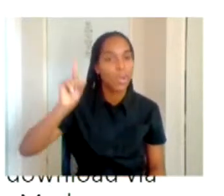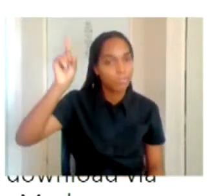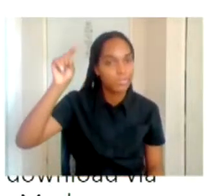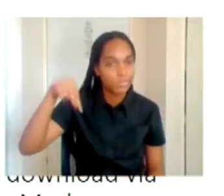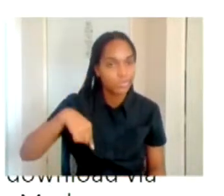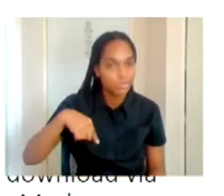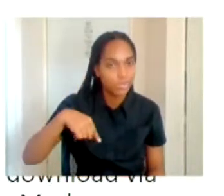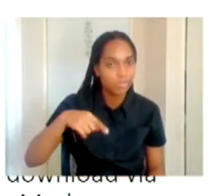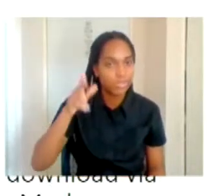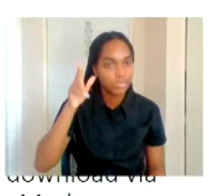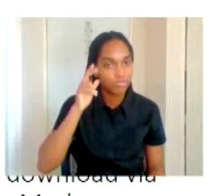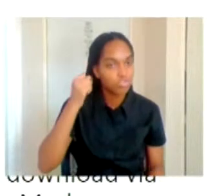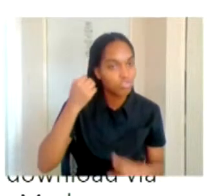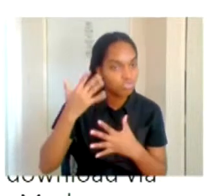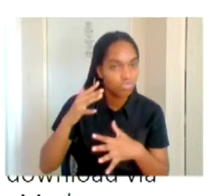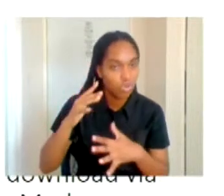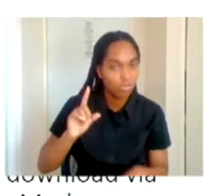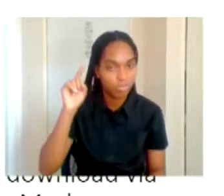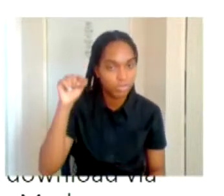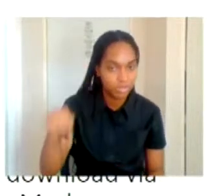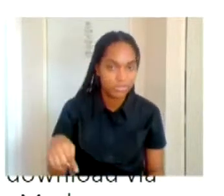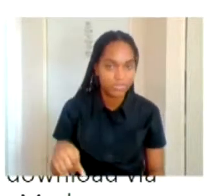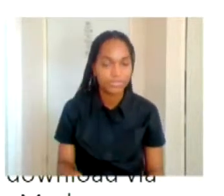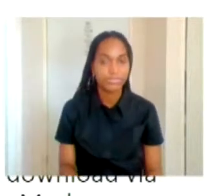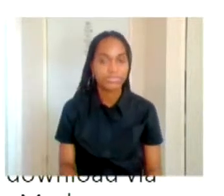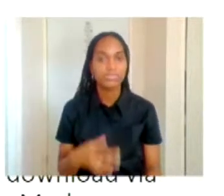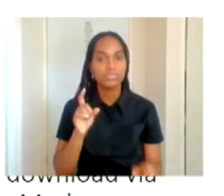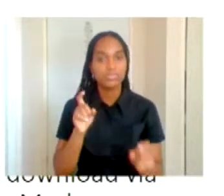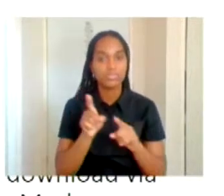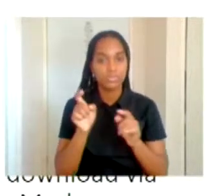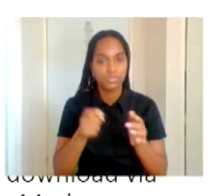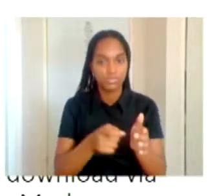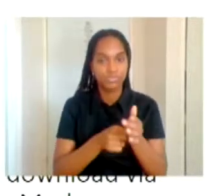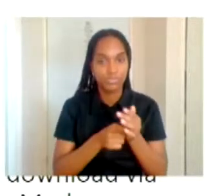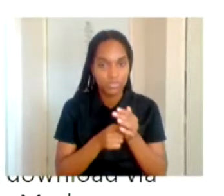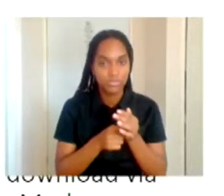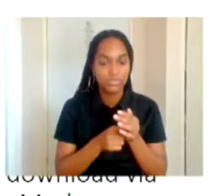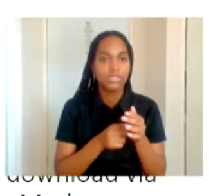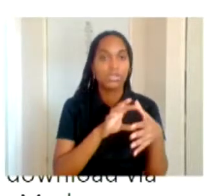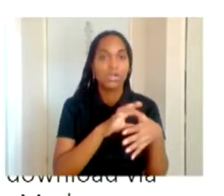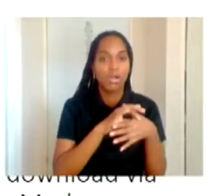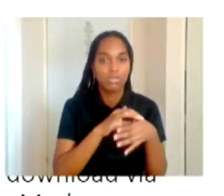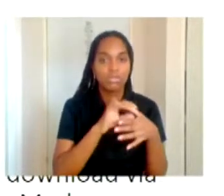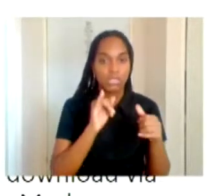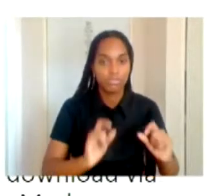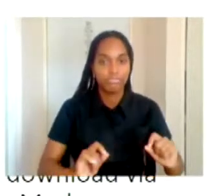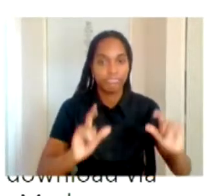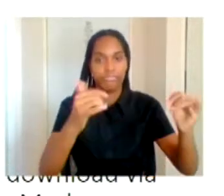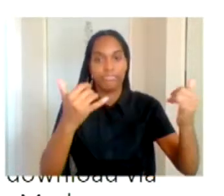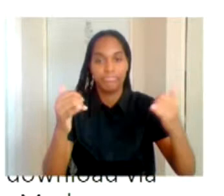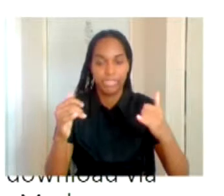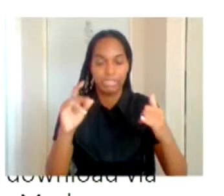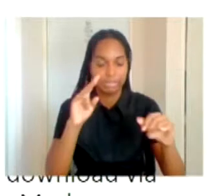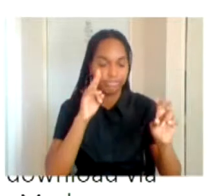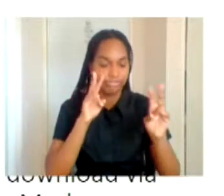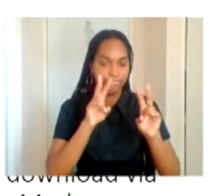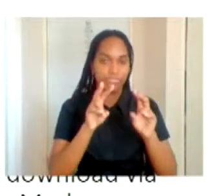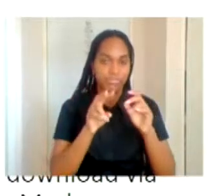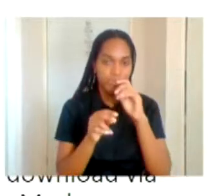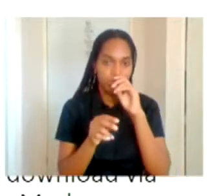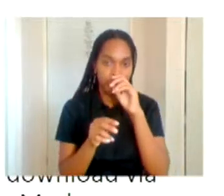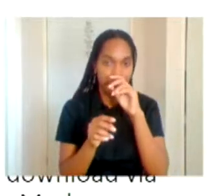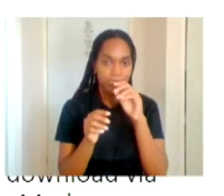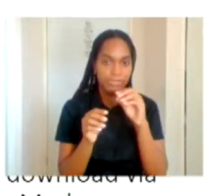entire receiver. And you can request various content to be played. And as I said before, you can scale and position the video. The